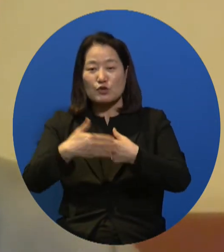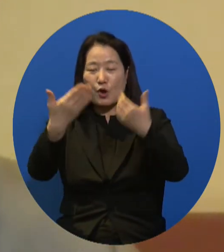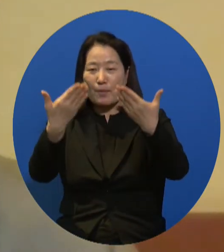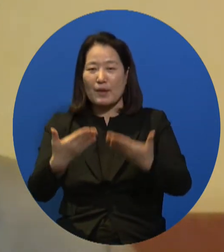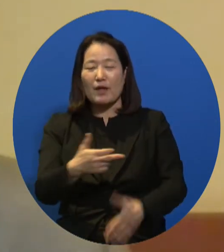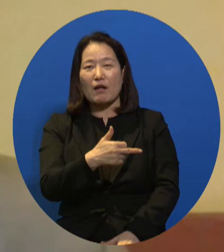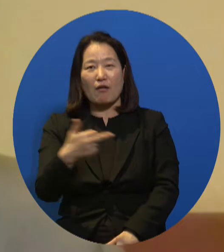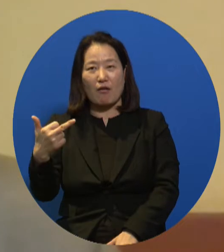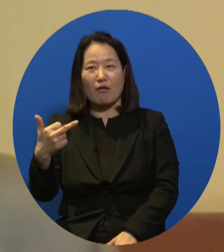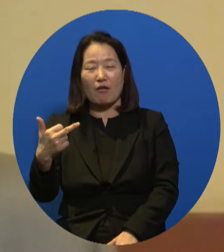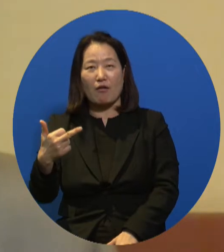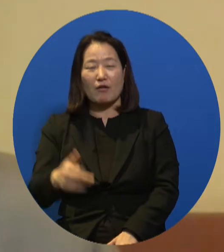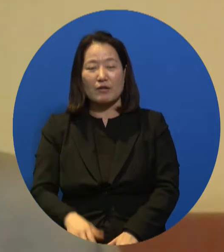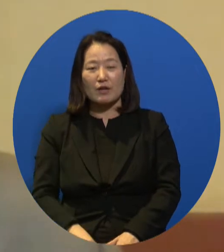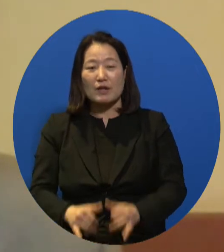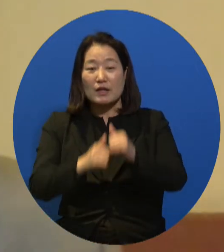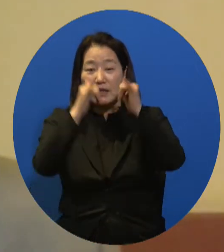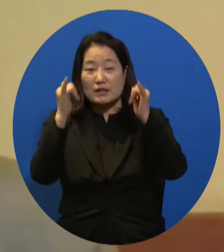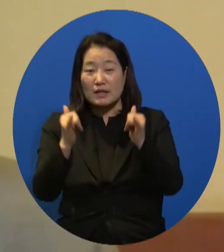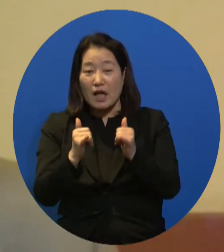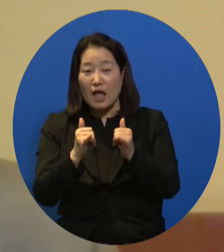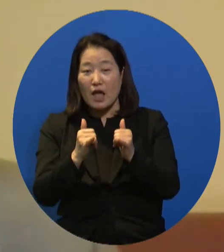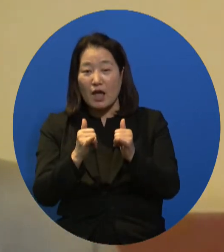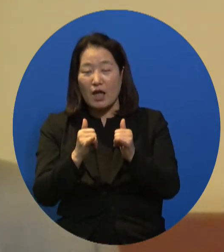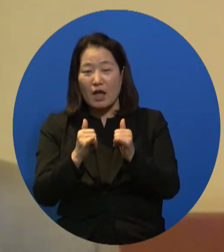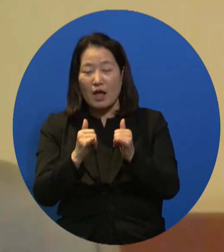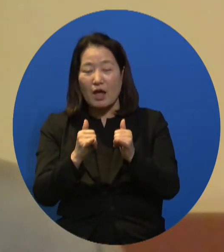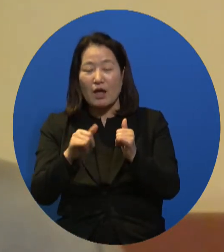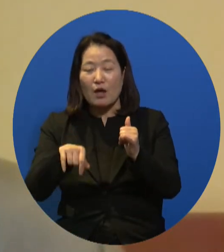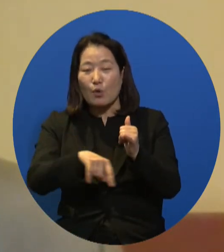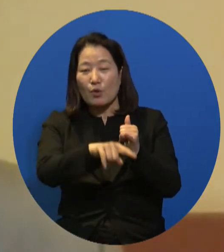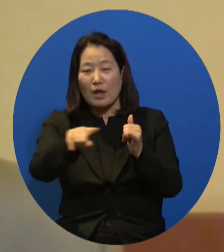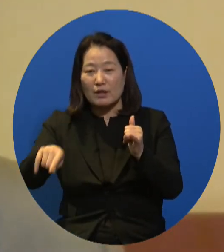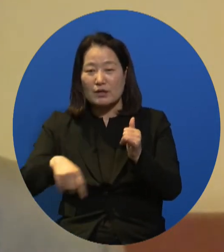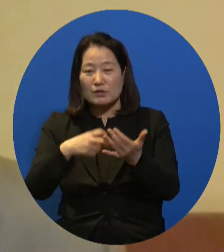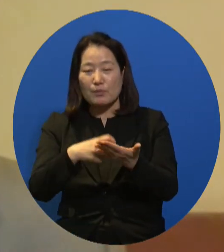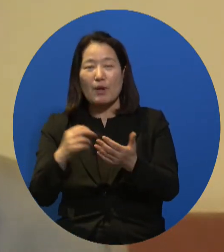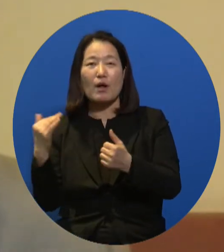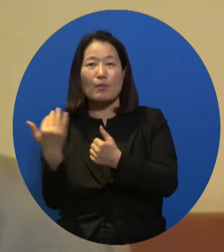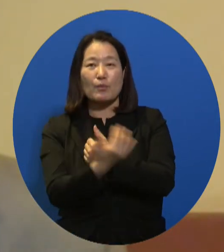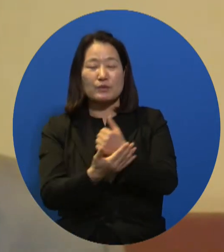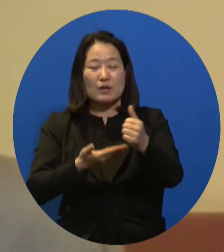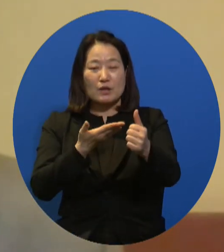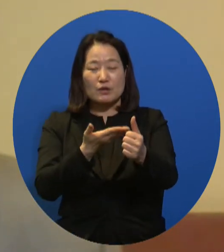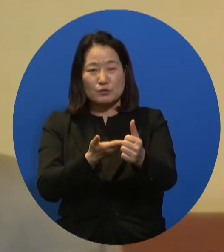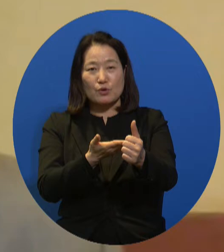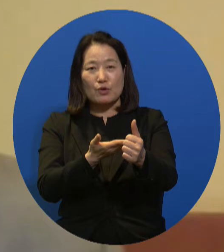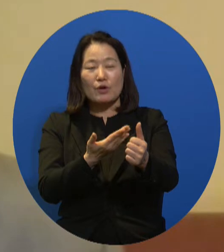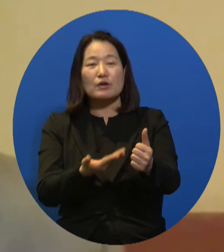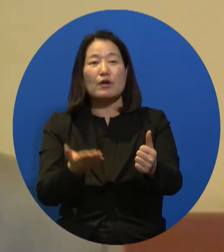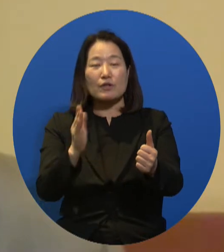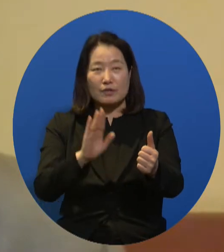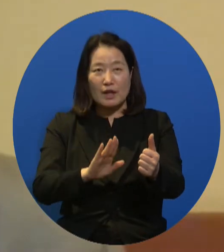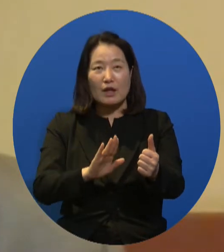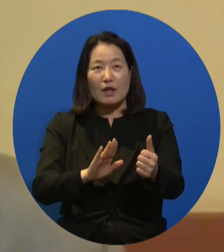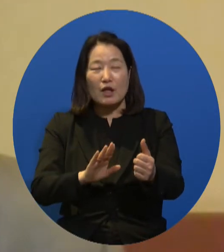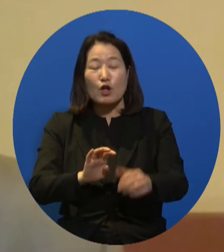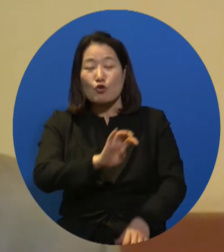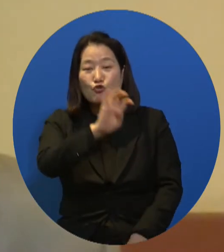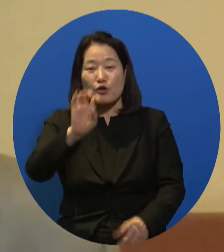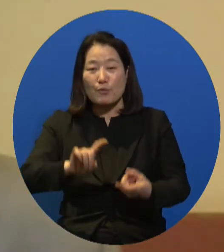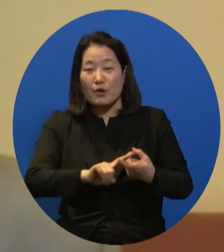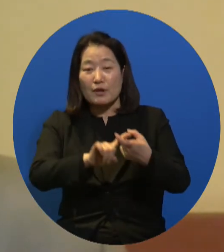Importantly, the committee found that Hungary was using this money to finance human rights violations instead